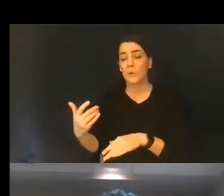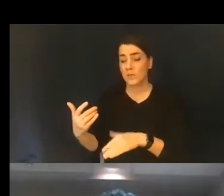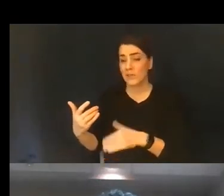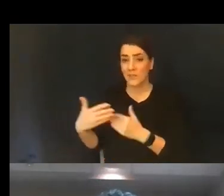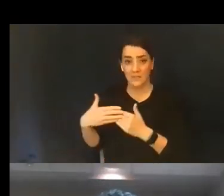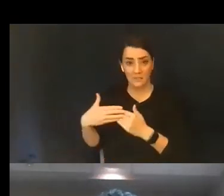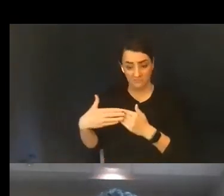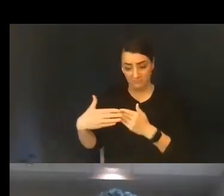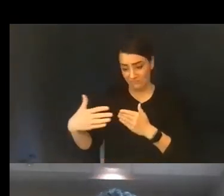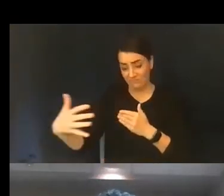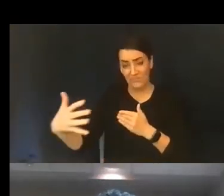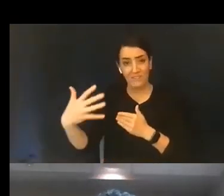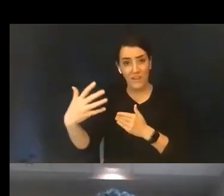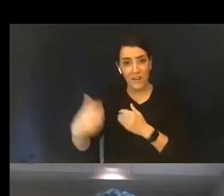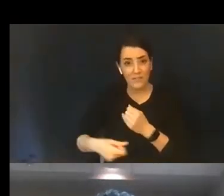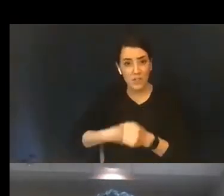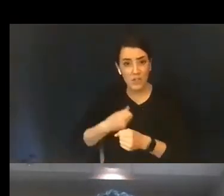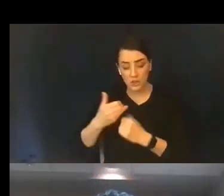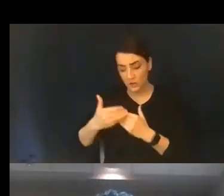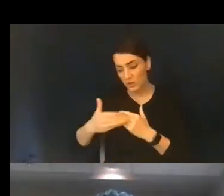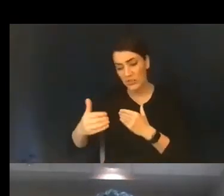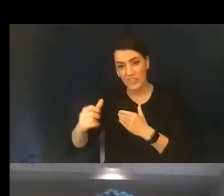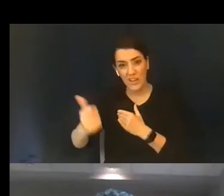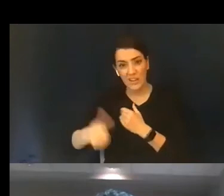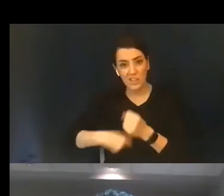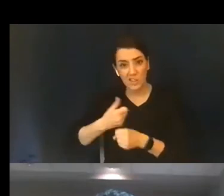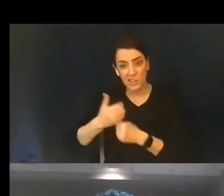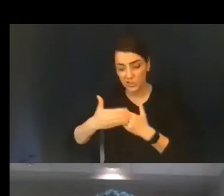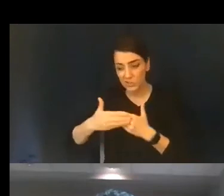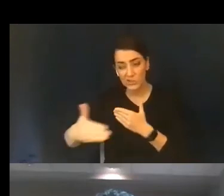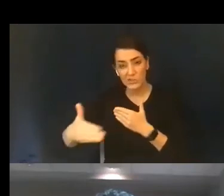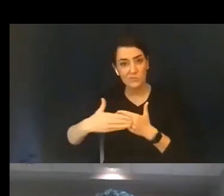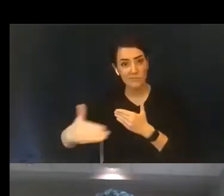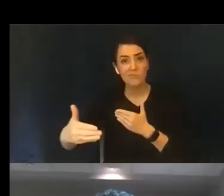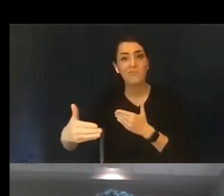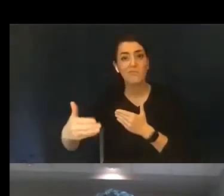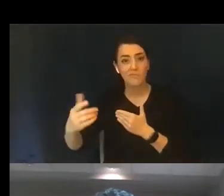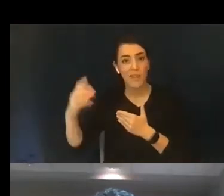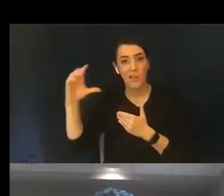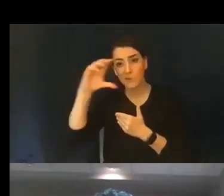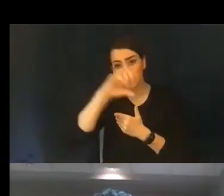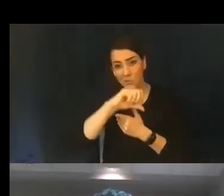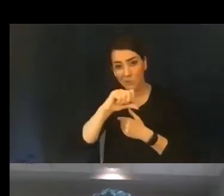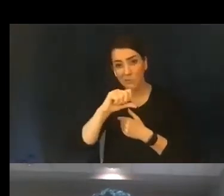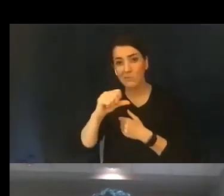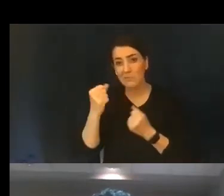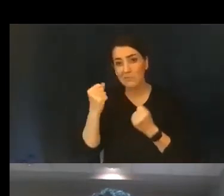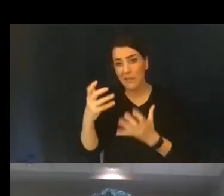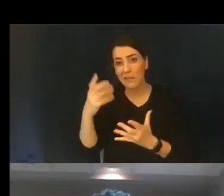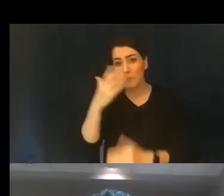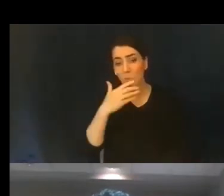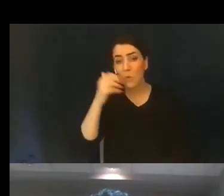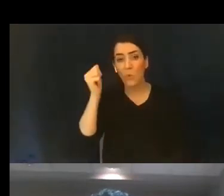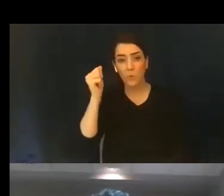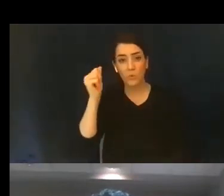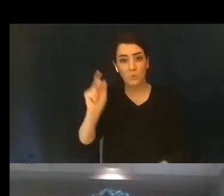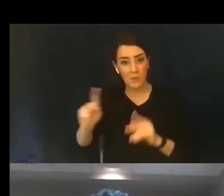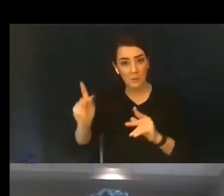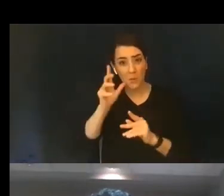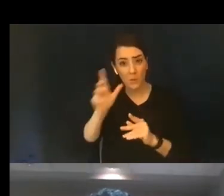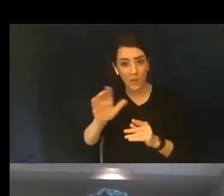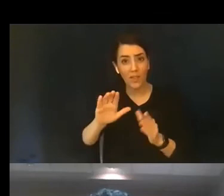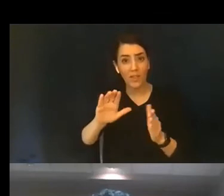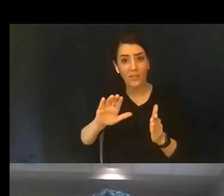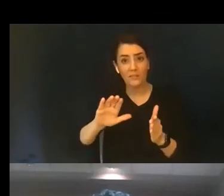hold key storylines, who hold history moments that should be shared to the